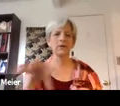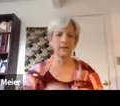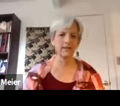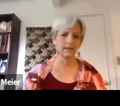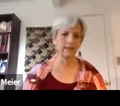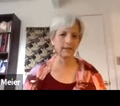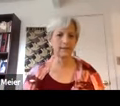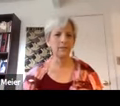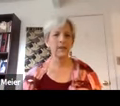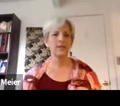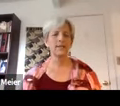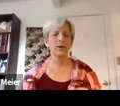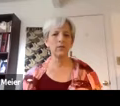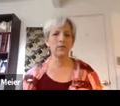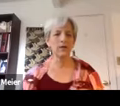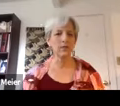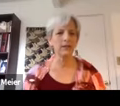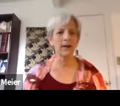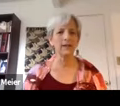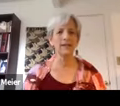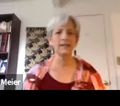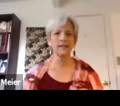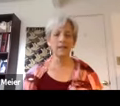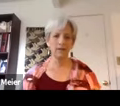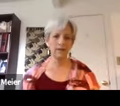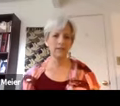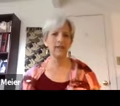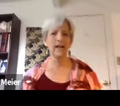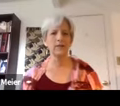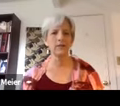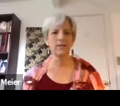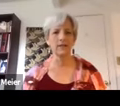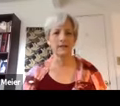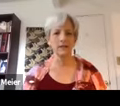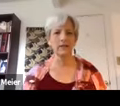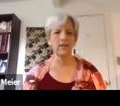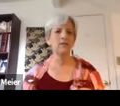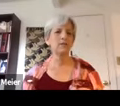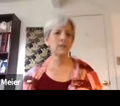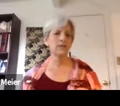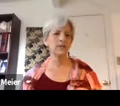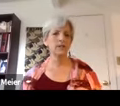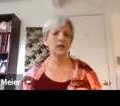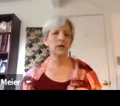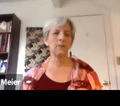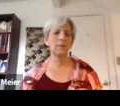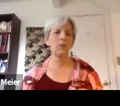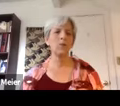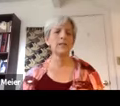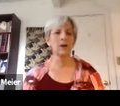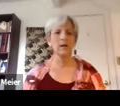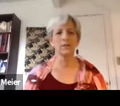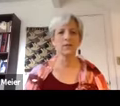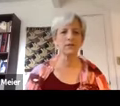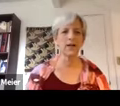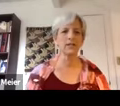not pertinent to these analyses. So very brief highlights of these three categories of things. First, what